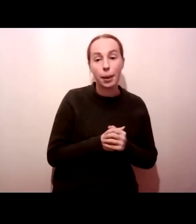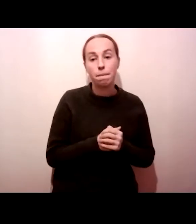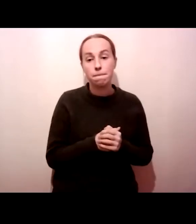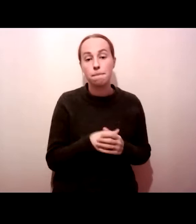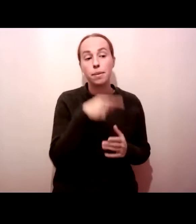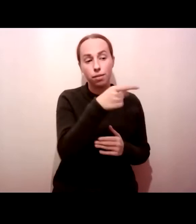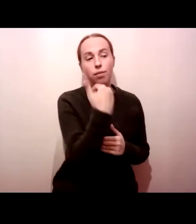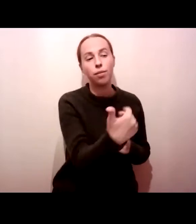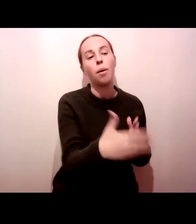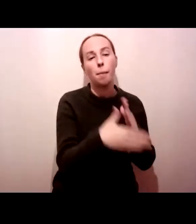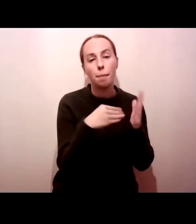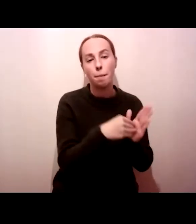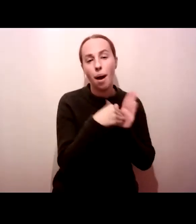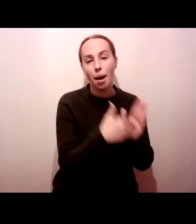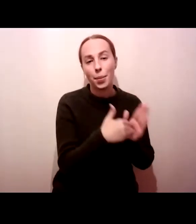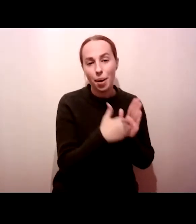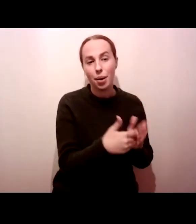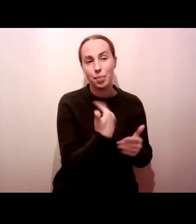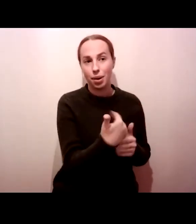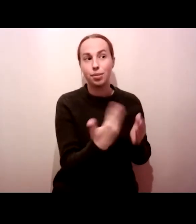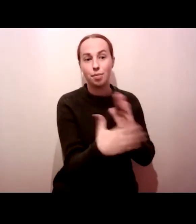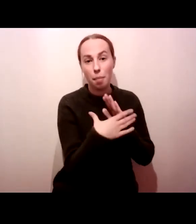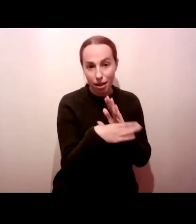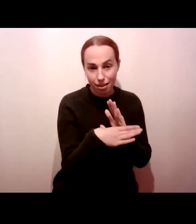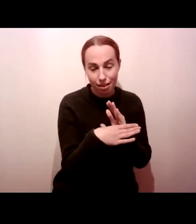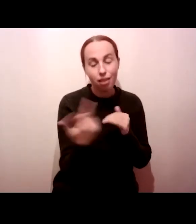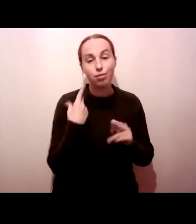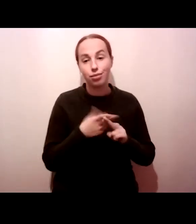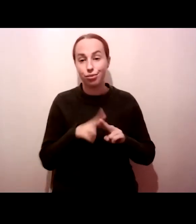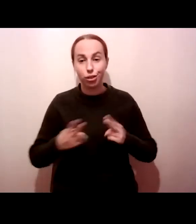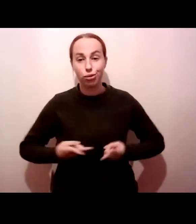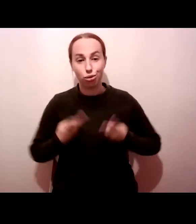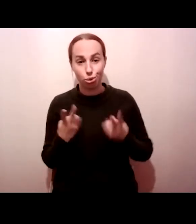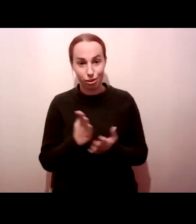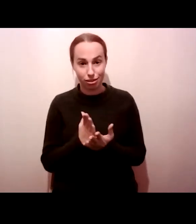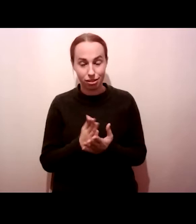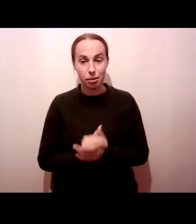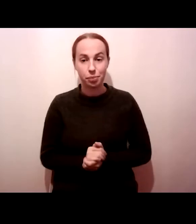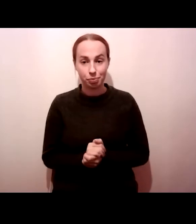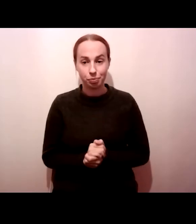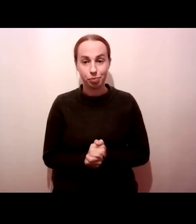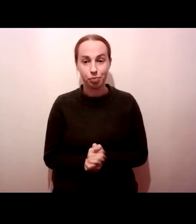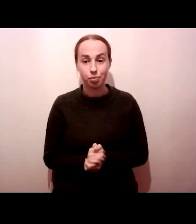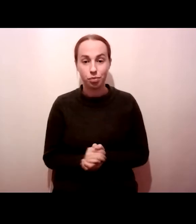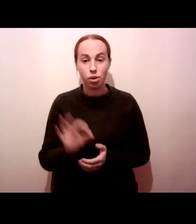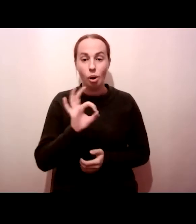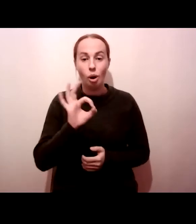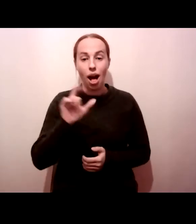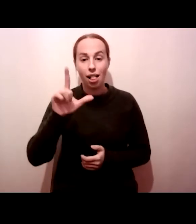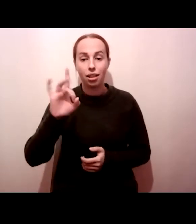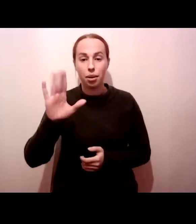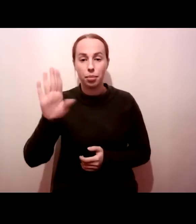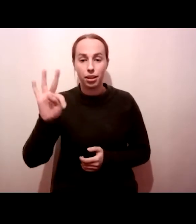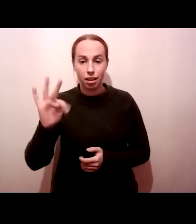nuolatinę paramą. Esam labai dėkingi ir tai yra mums labai svarbu. O kalbant apie LGBT